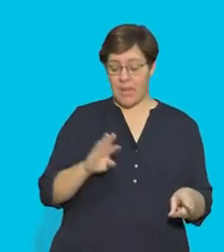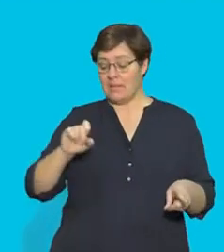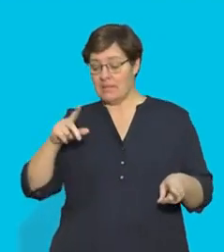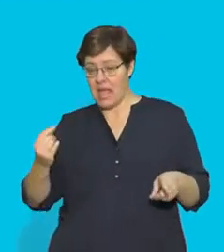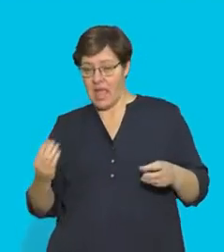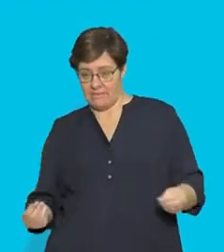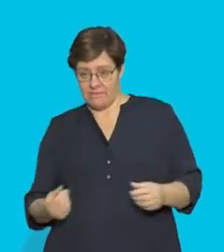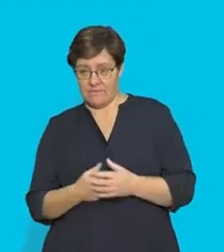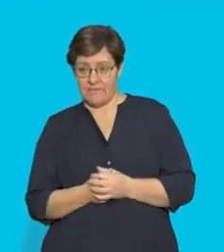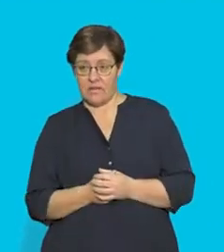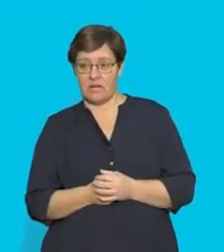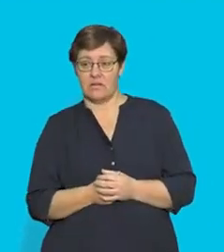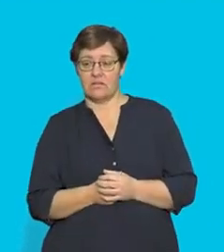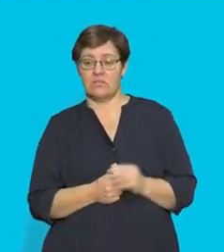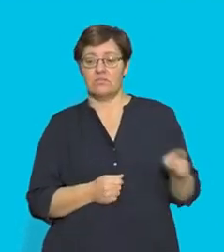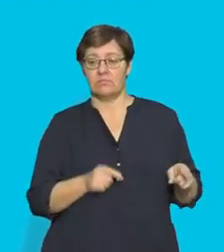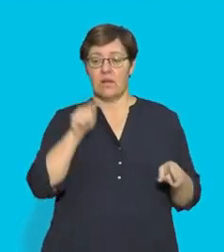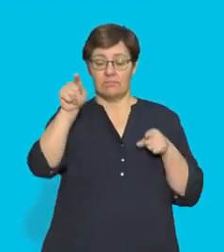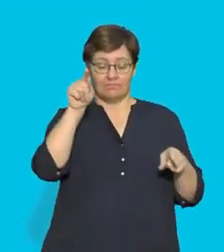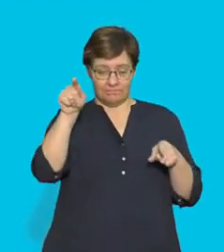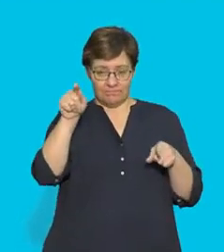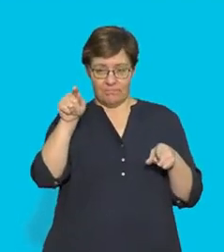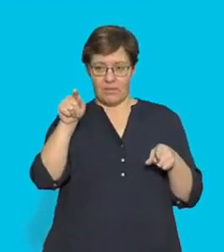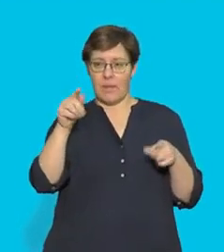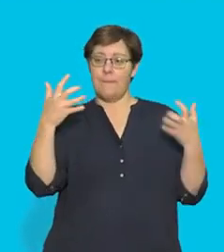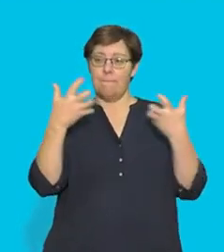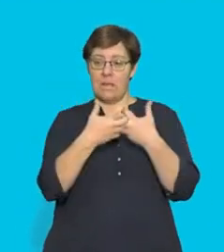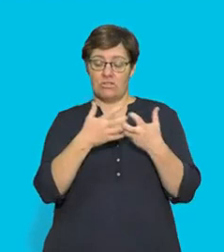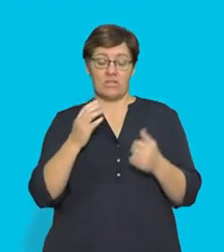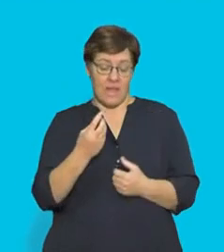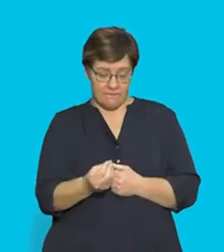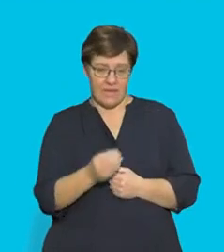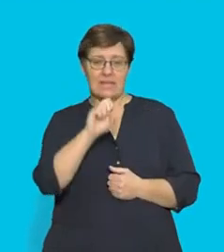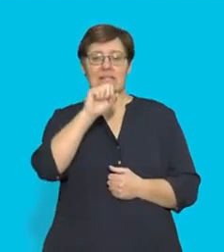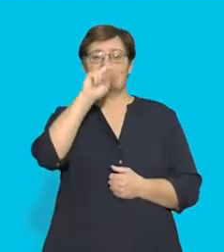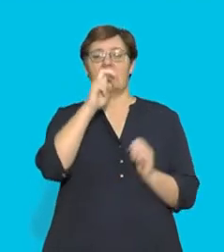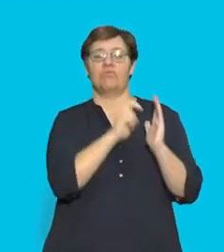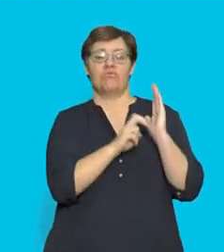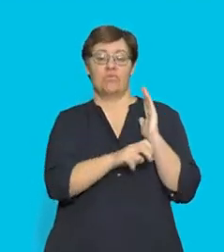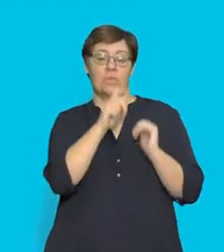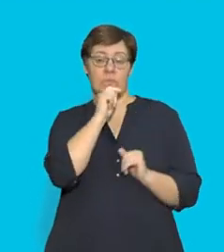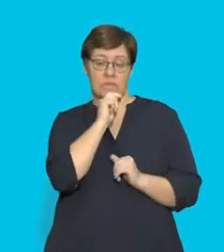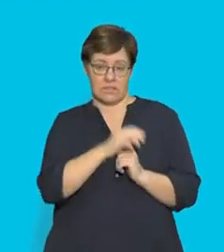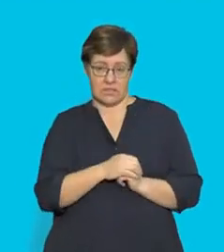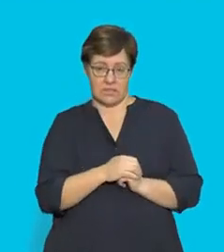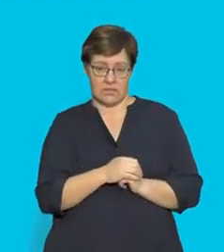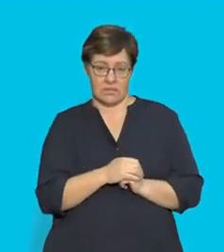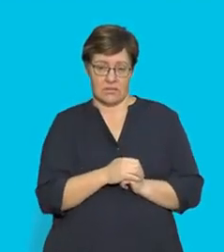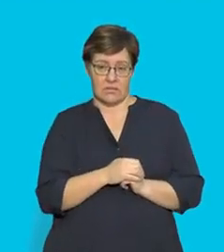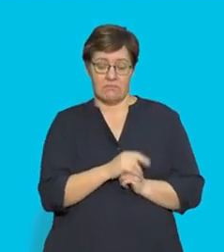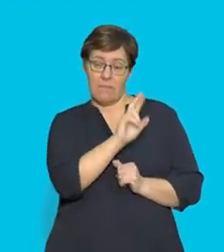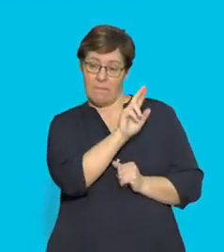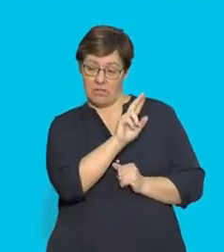we've got this side. So we've got one pair of matching sides, so we decided we're going to use sine rule. The problem is we need to find